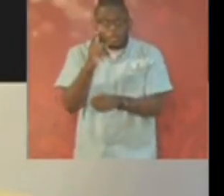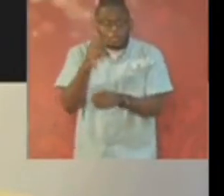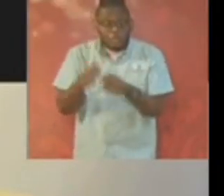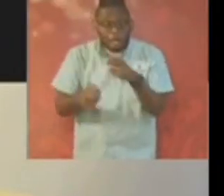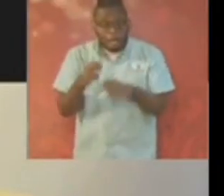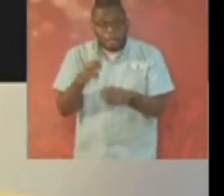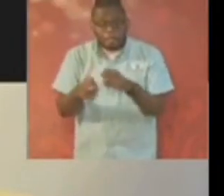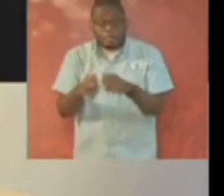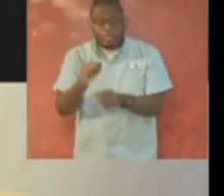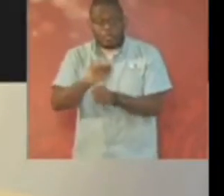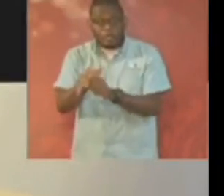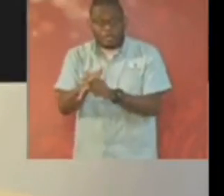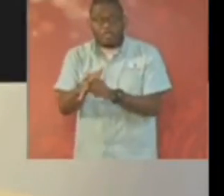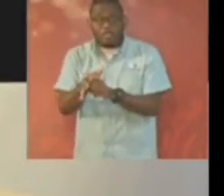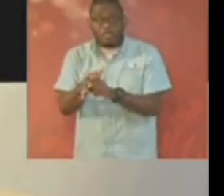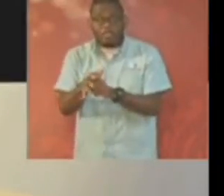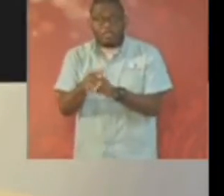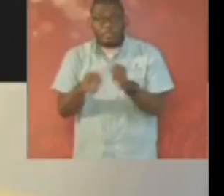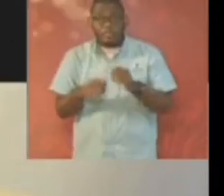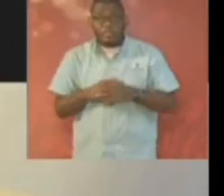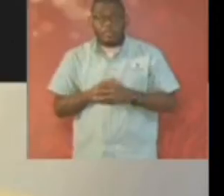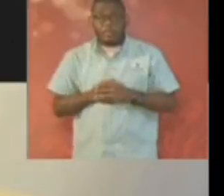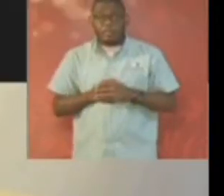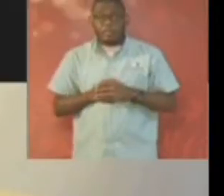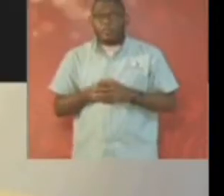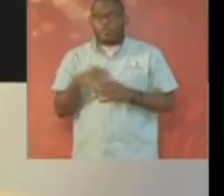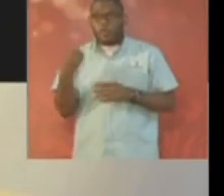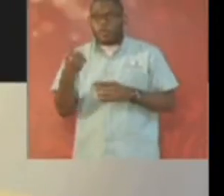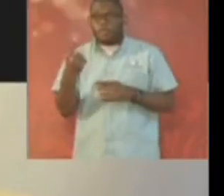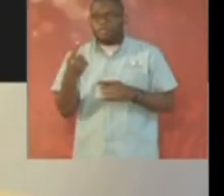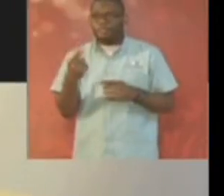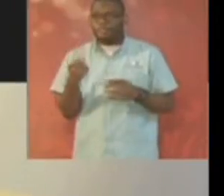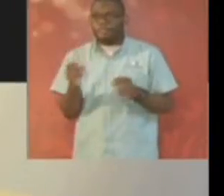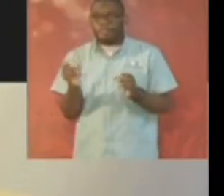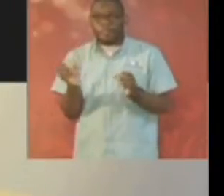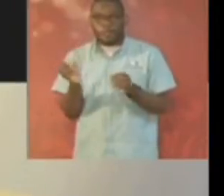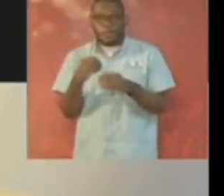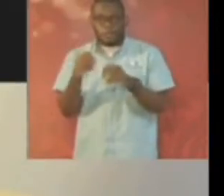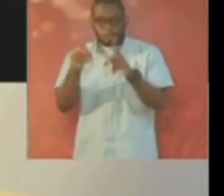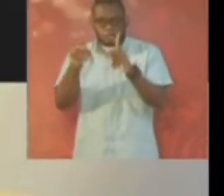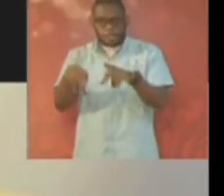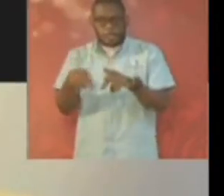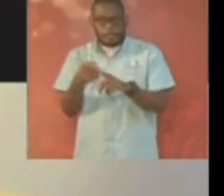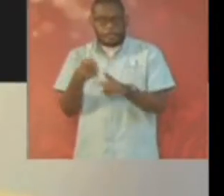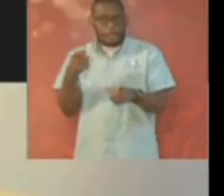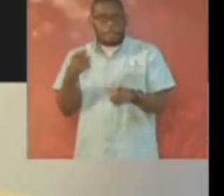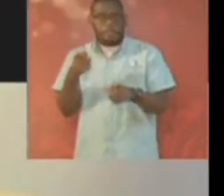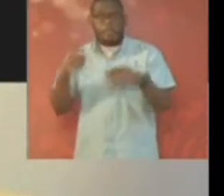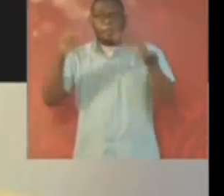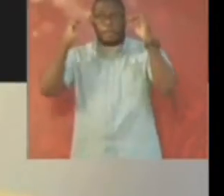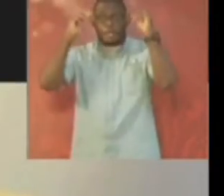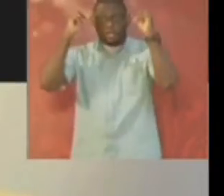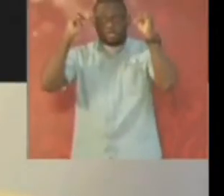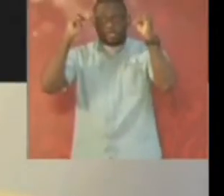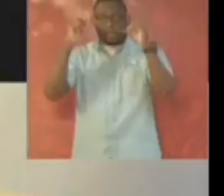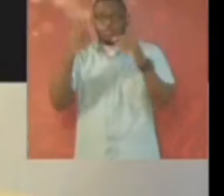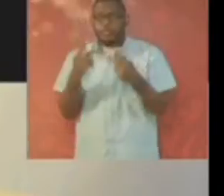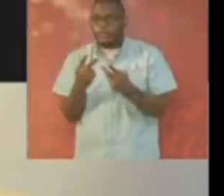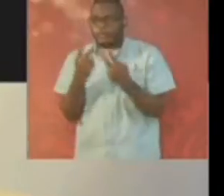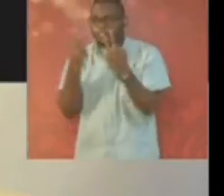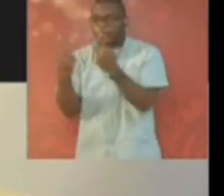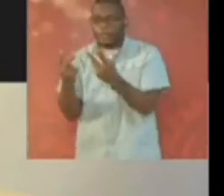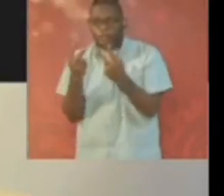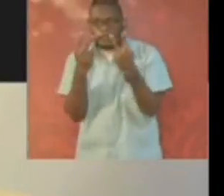health? Or is it that officials from the Ministry of Health at least visit maybe twice a week or so? How closely is the Ministry of Health